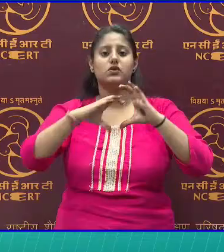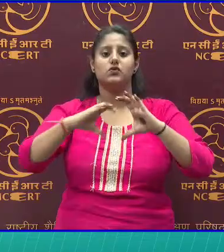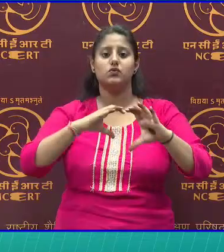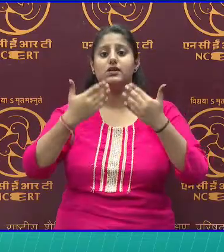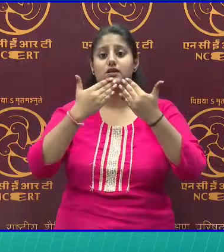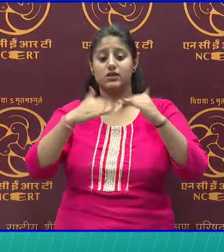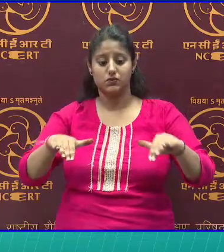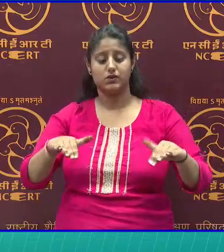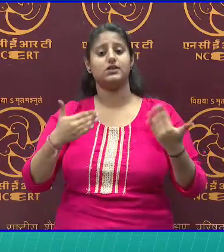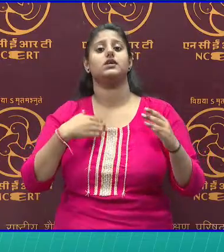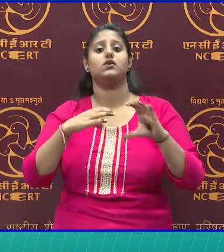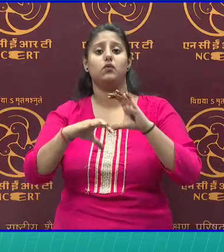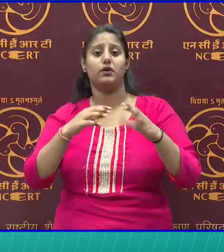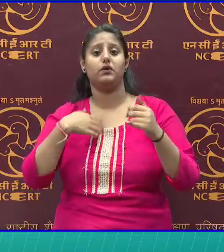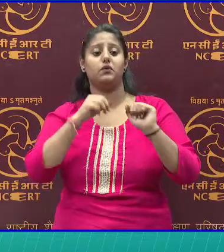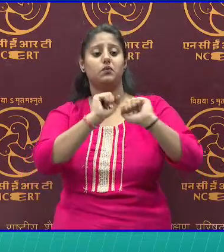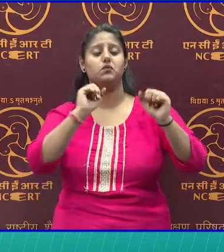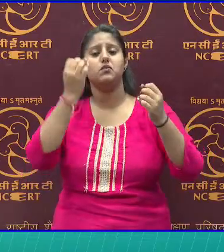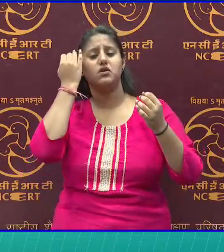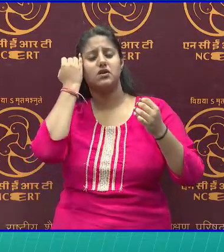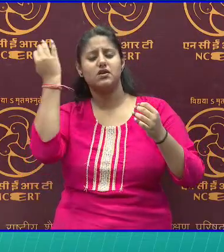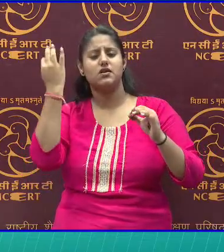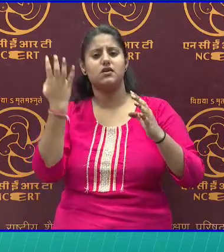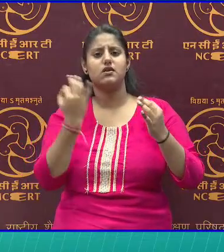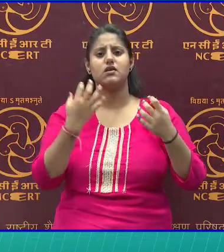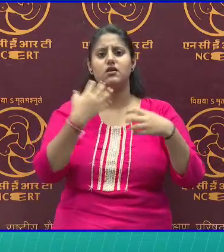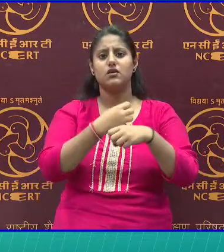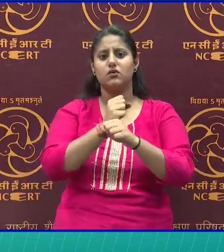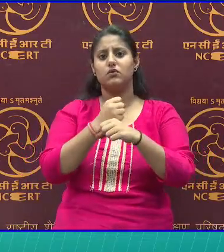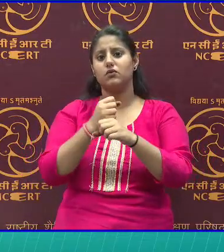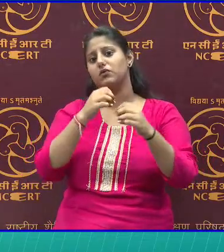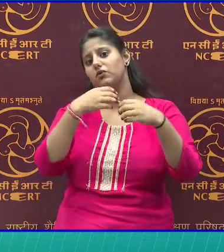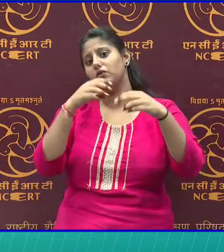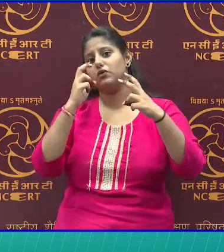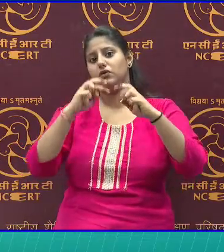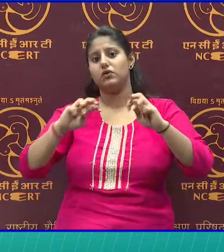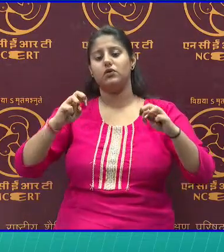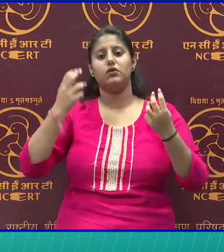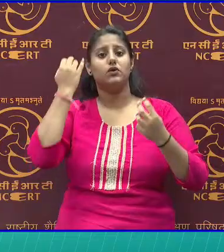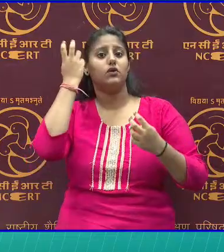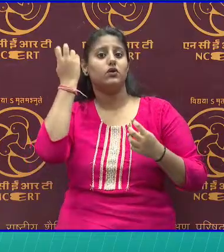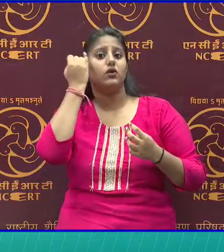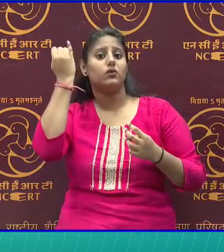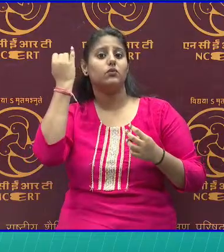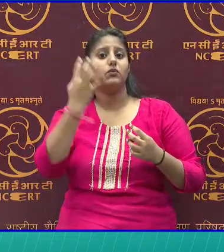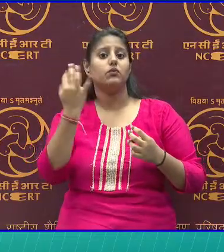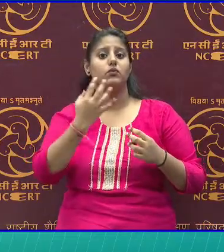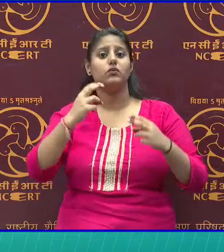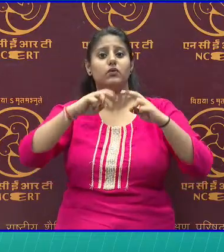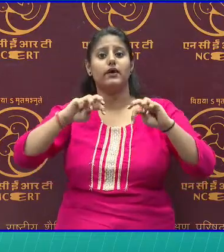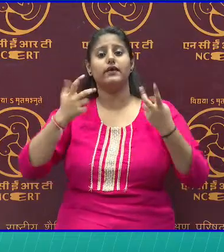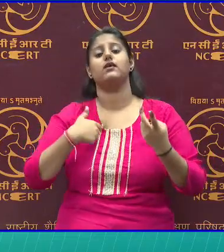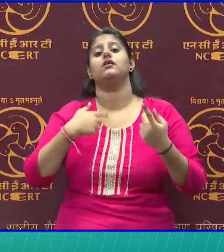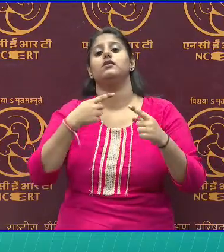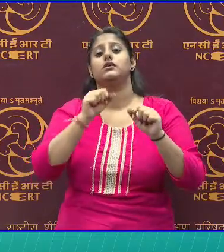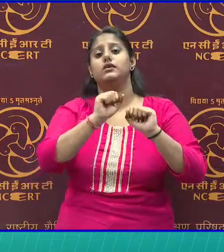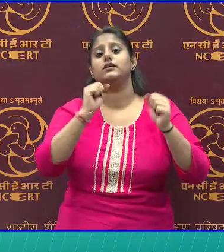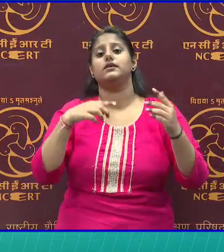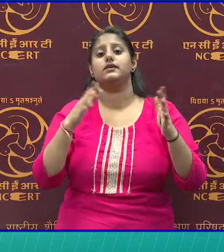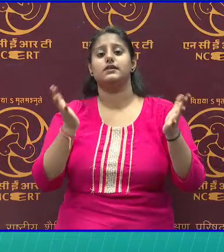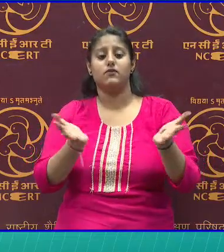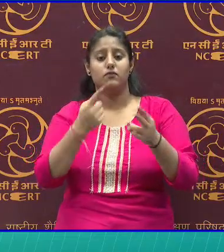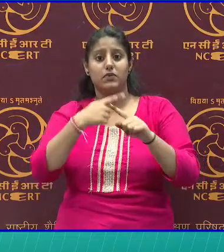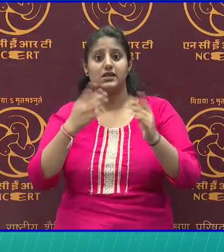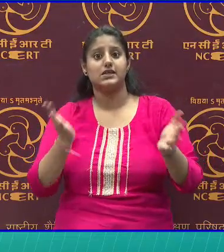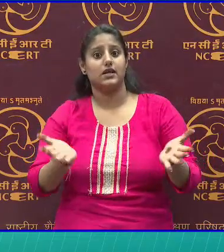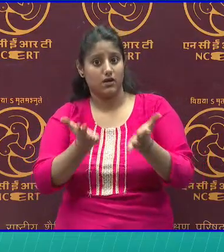to experiment and innovate, and then please be value to the passion of children, and then